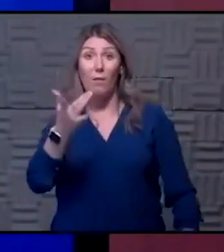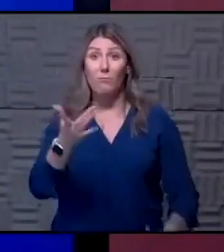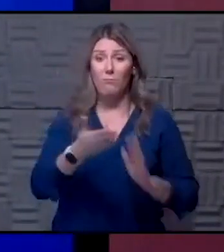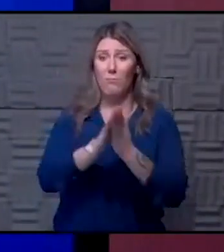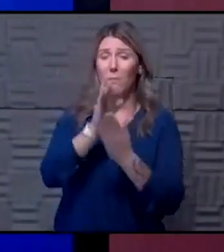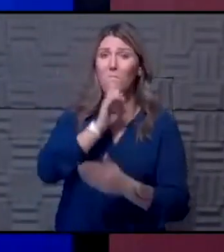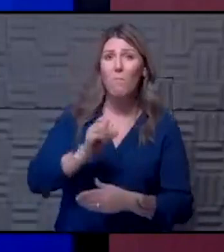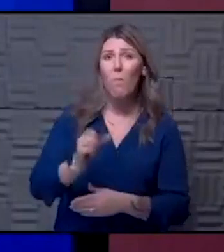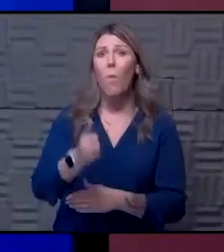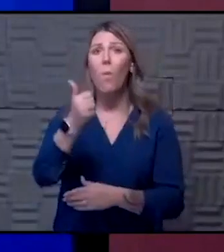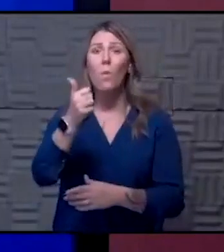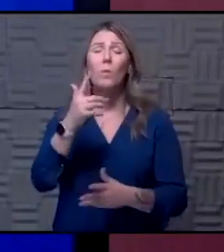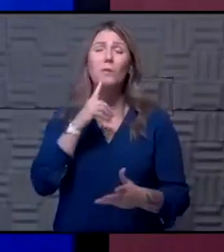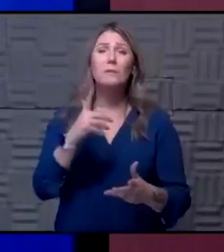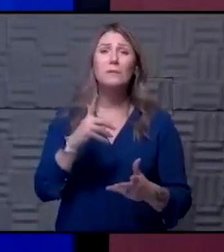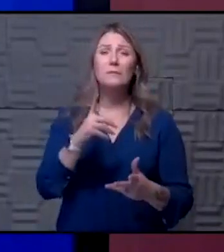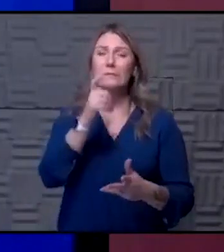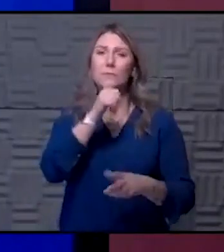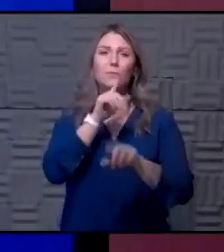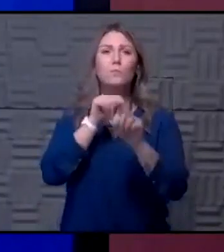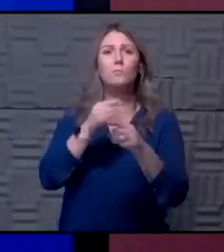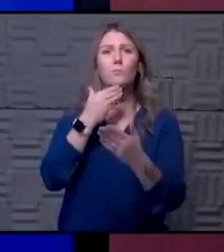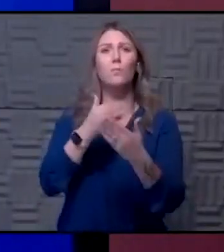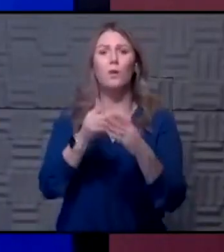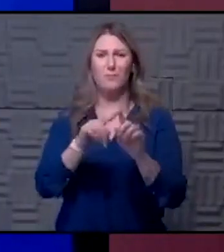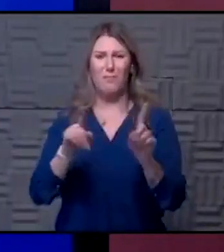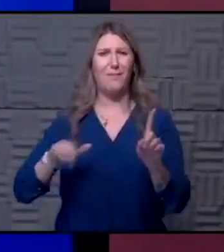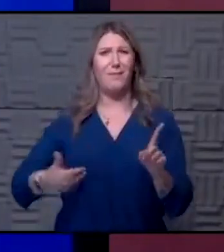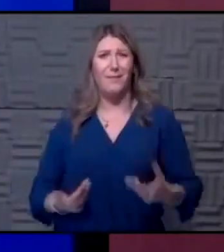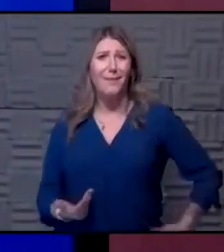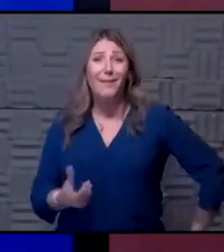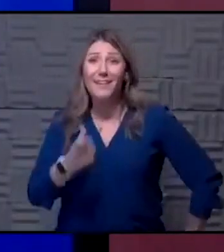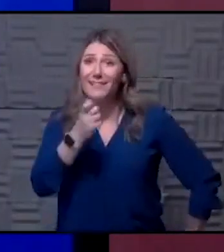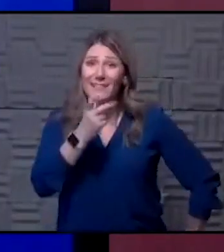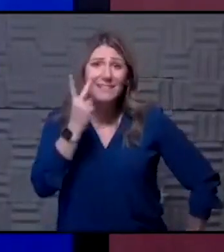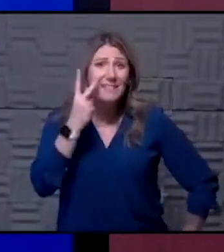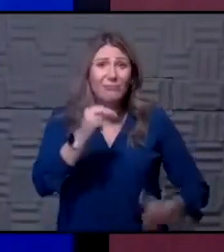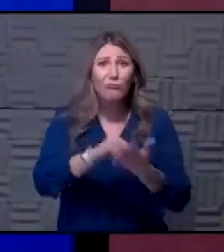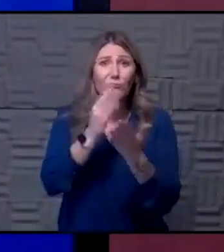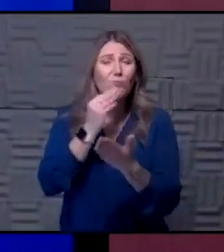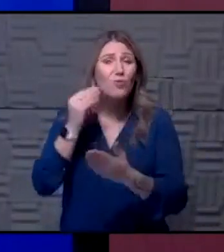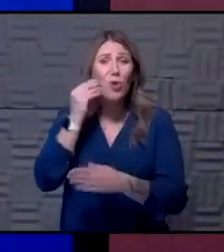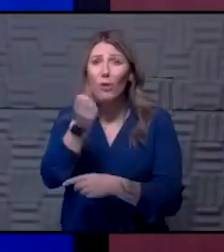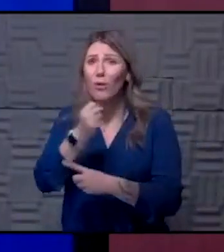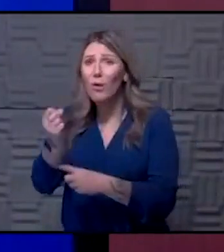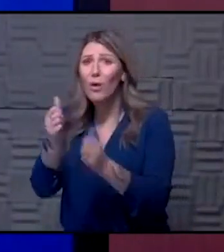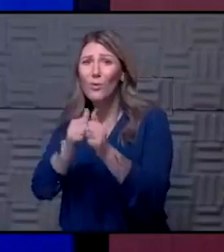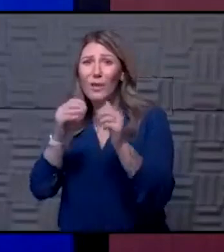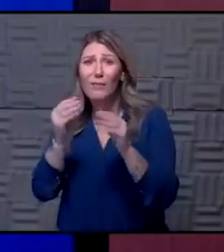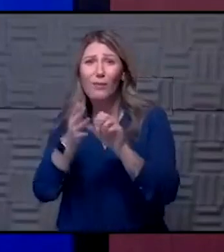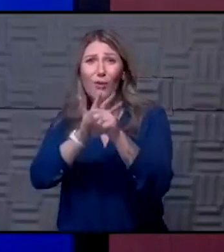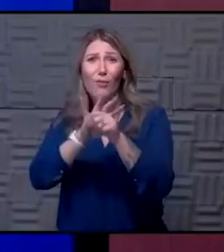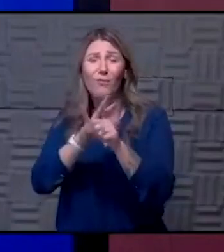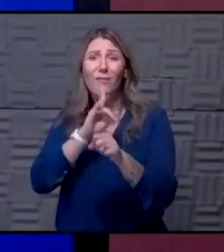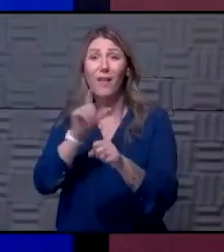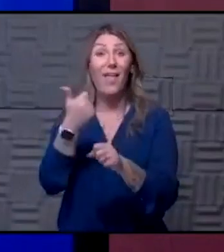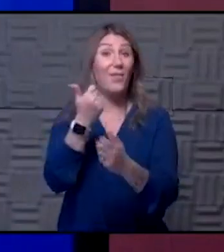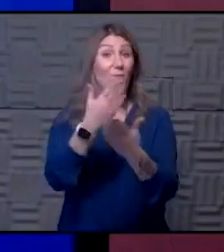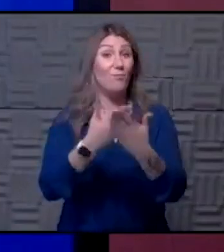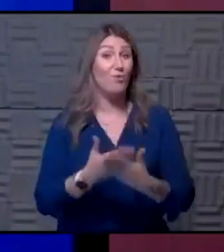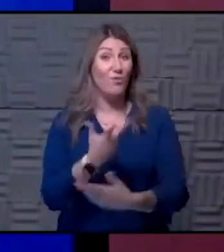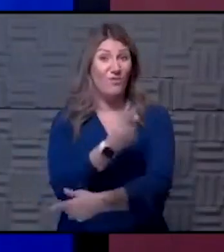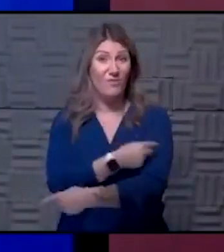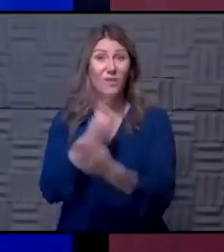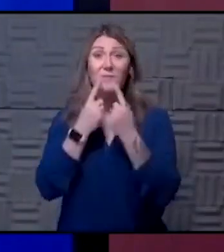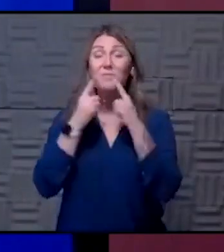we don't maybe perhaps respond quite as well. But yet, we're just not seeing nursing home admissions with COVID anymore. Another proof that vaccination works.